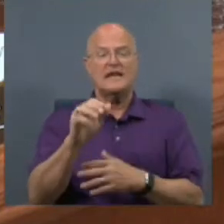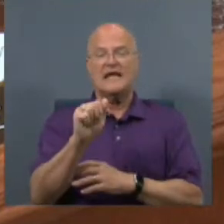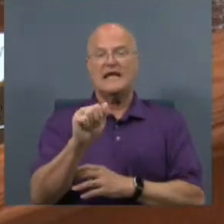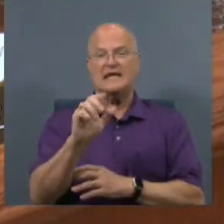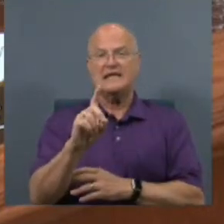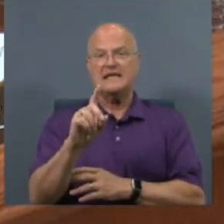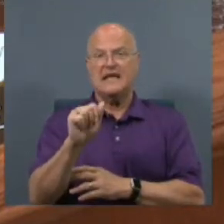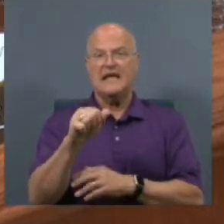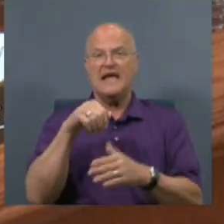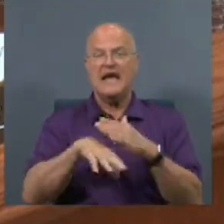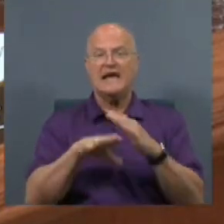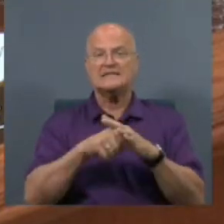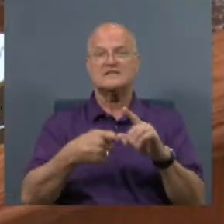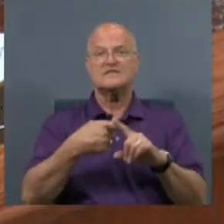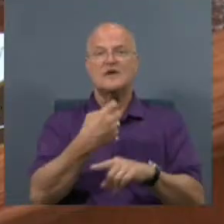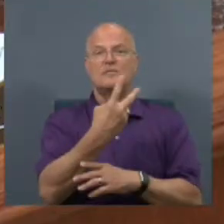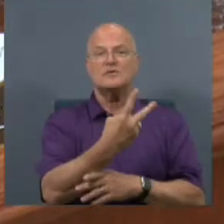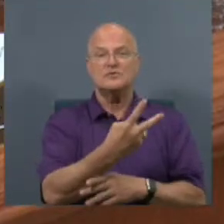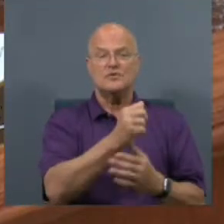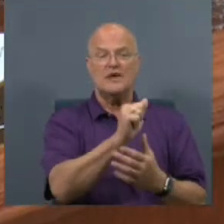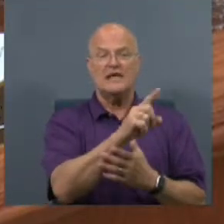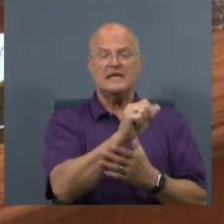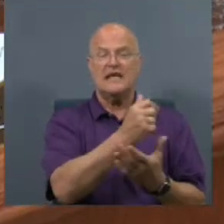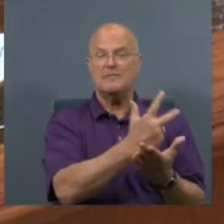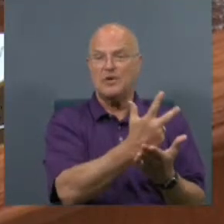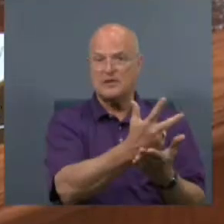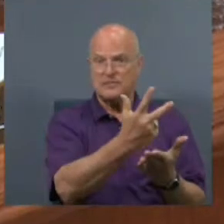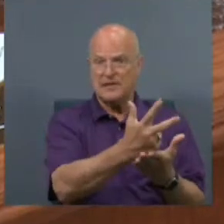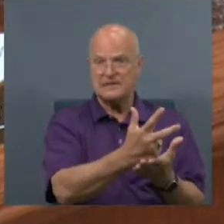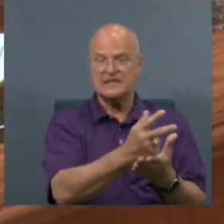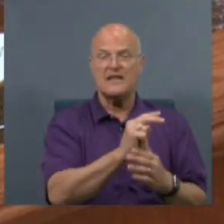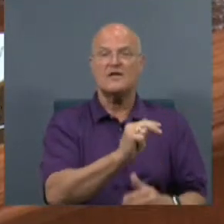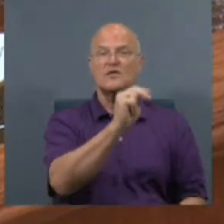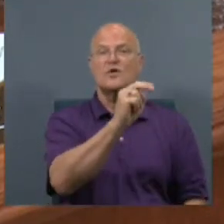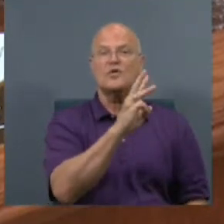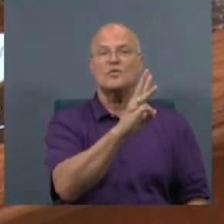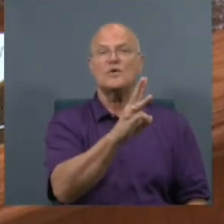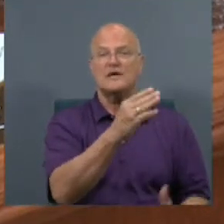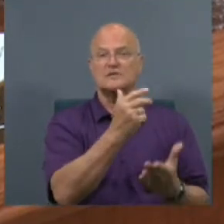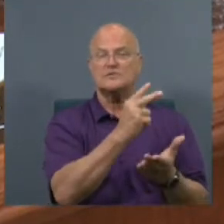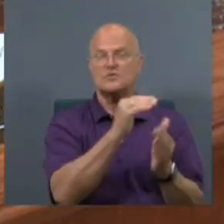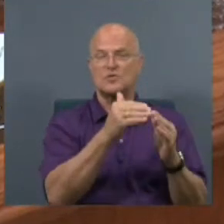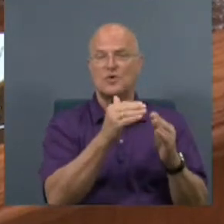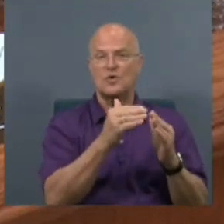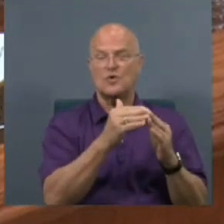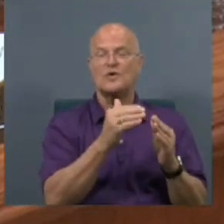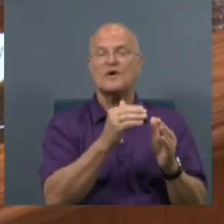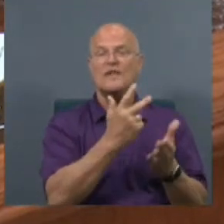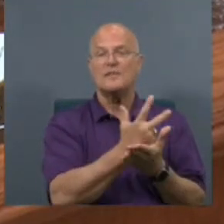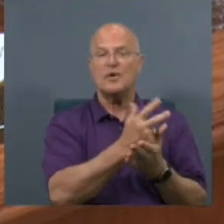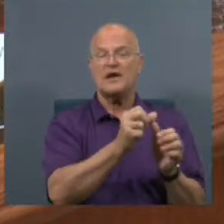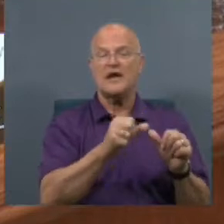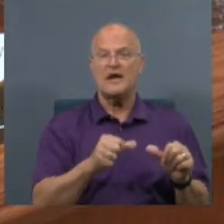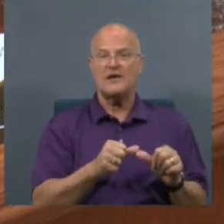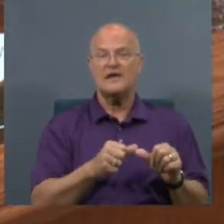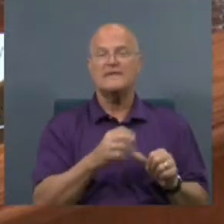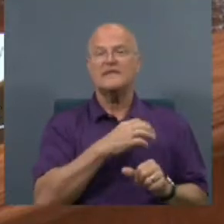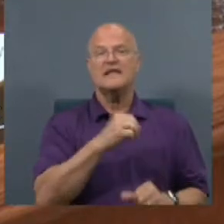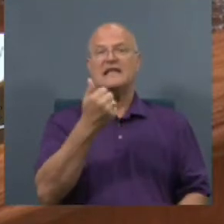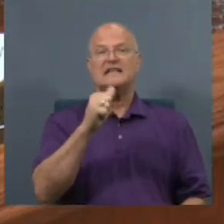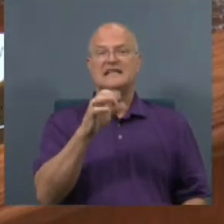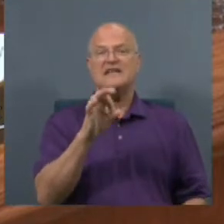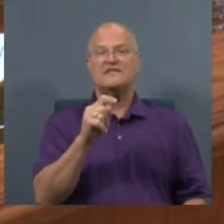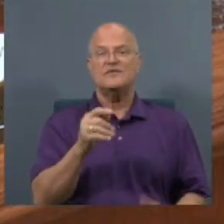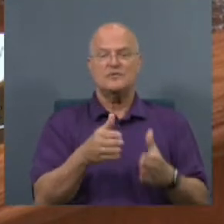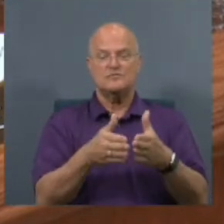ADA access from the 2 ADA parking spaces at the northwest corner of the parking area. Screening is provided by 10-foot wide